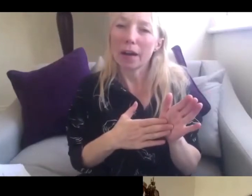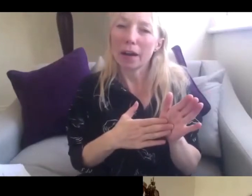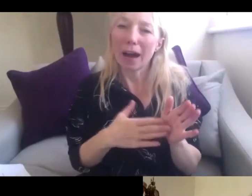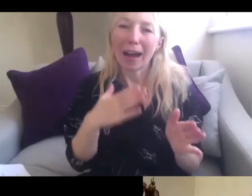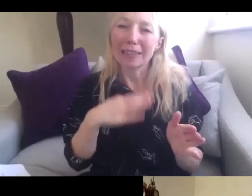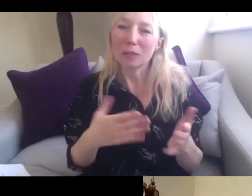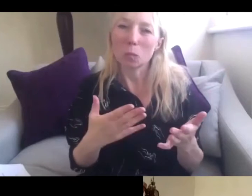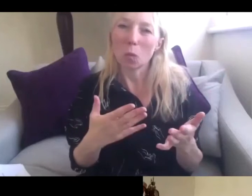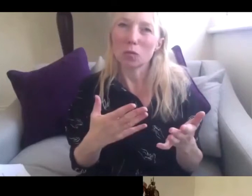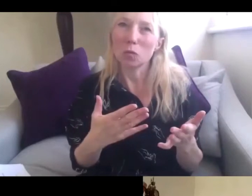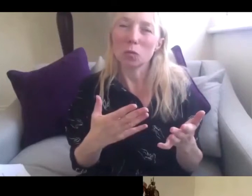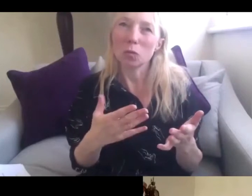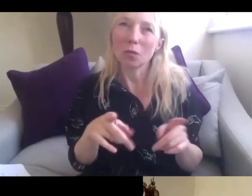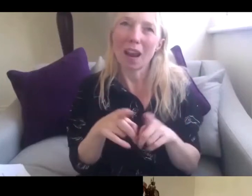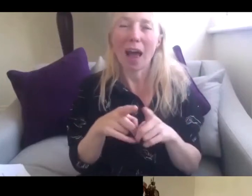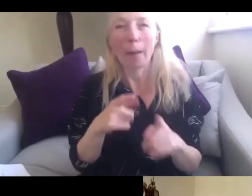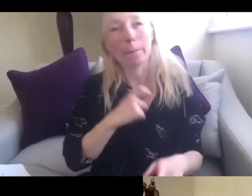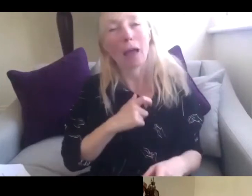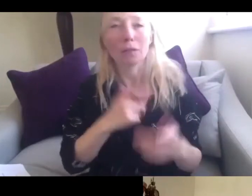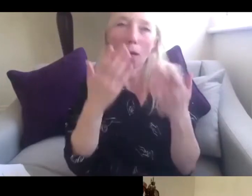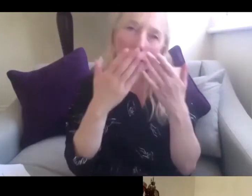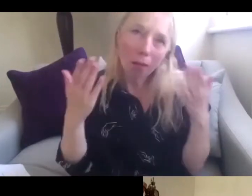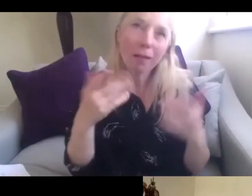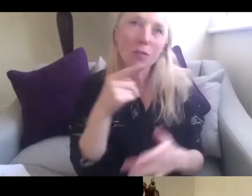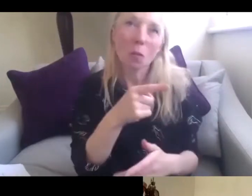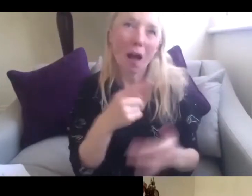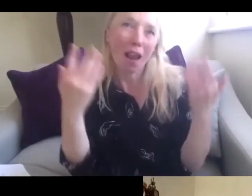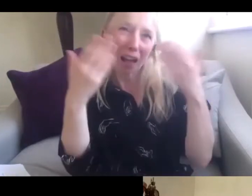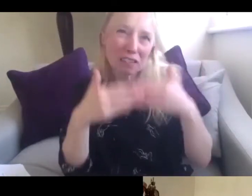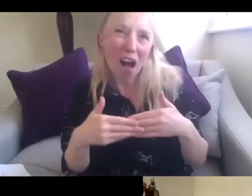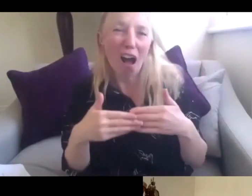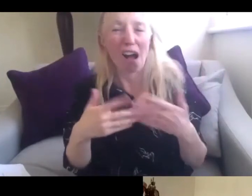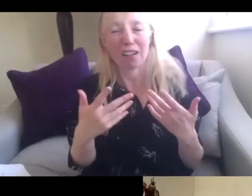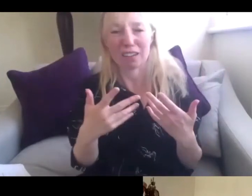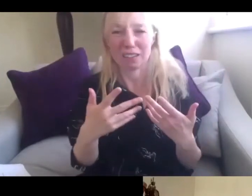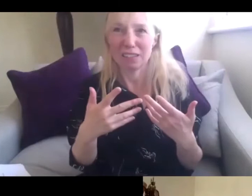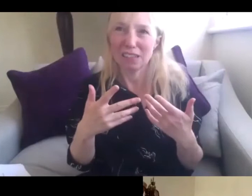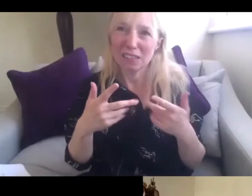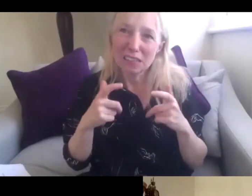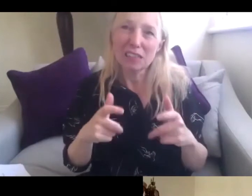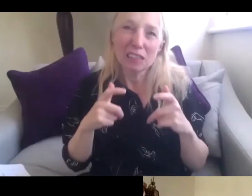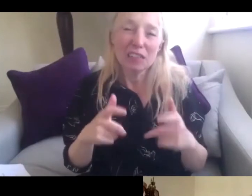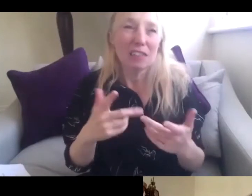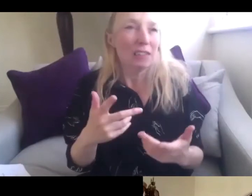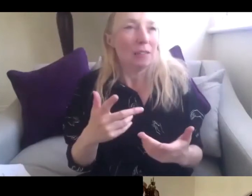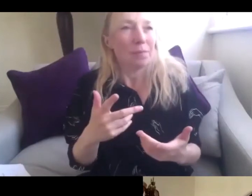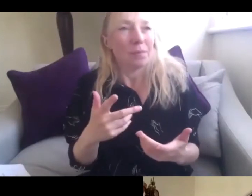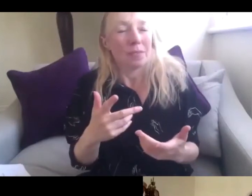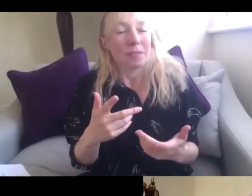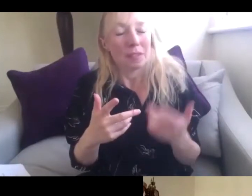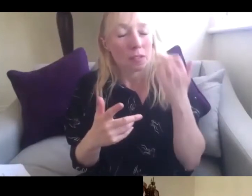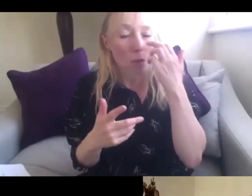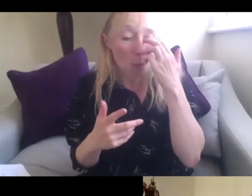homage to her by writing something that would be dark and relentless and just... So then I rewrote